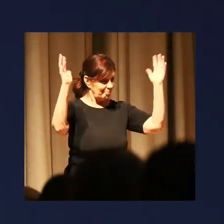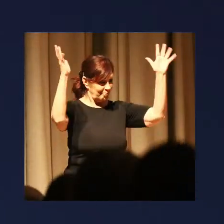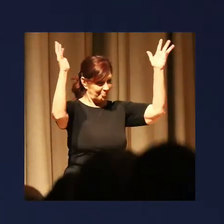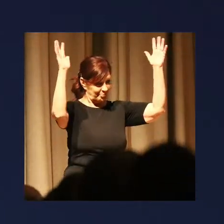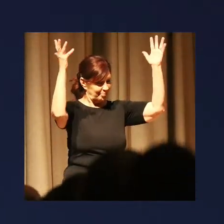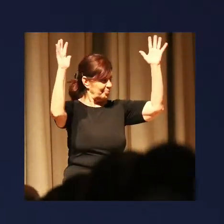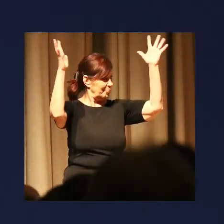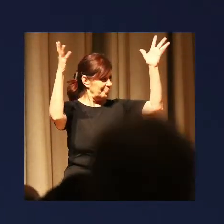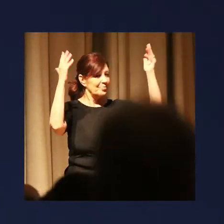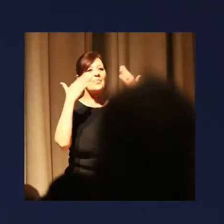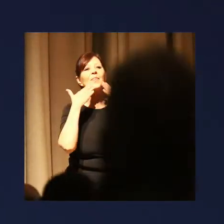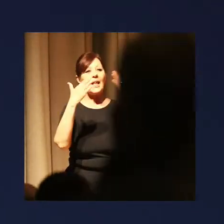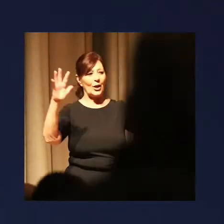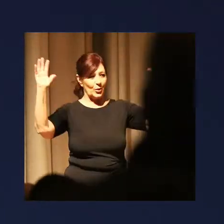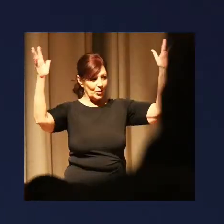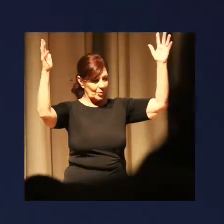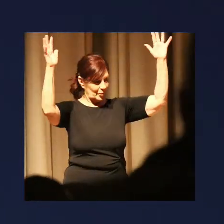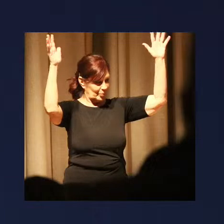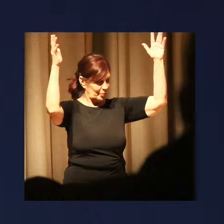Thank you.